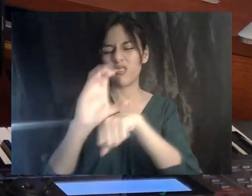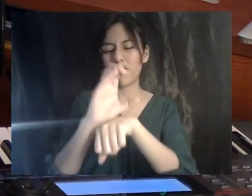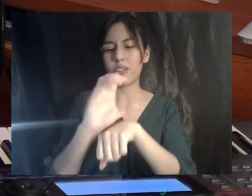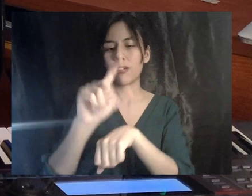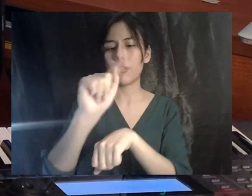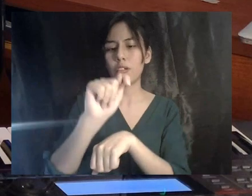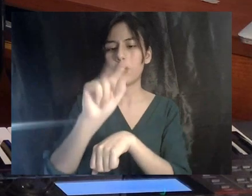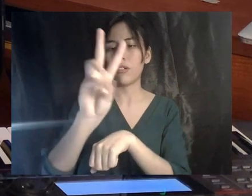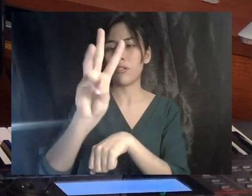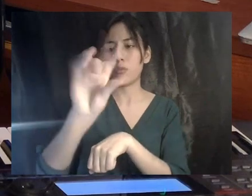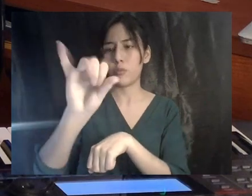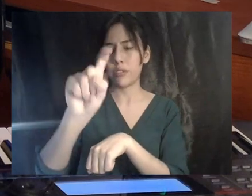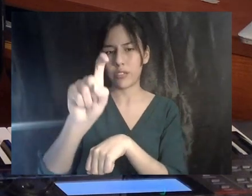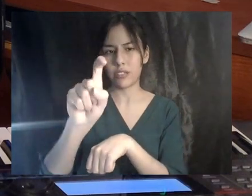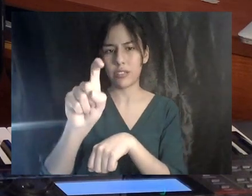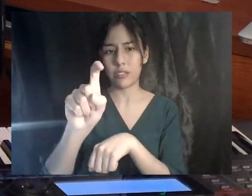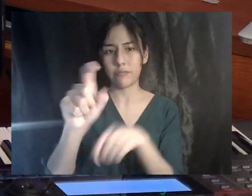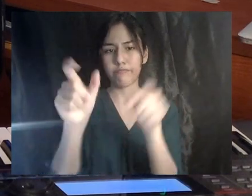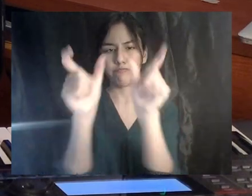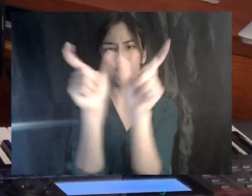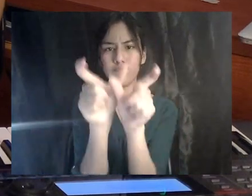If you were to break your Twix in half,